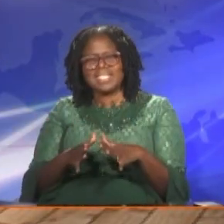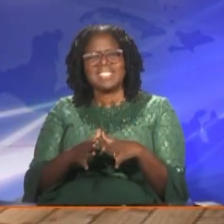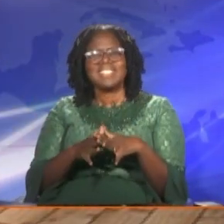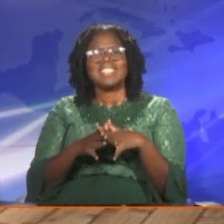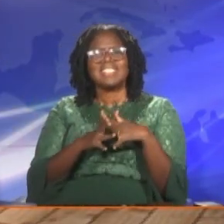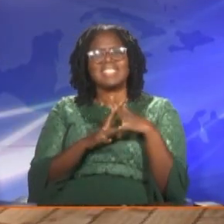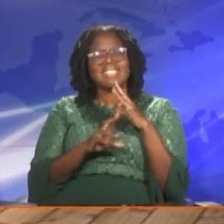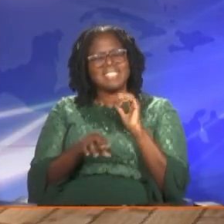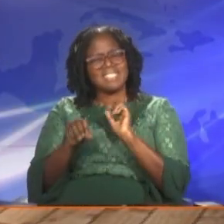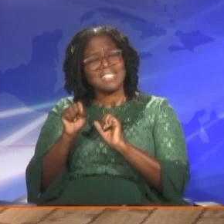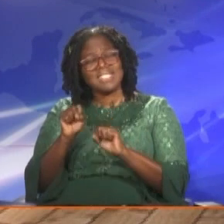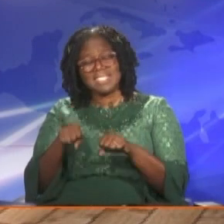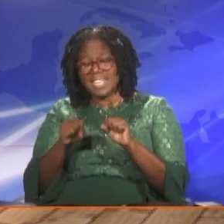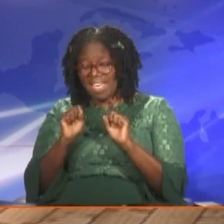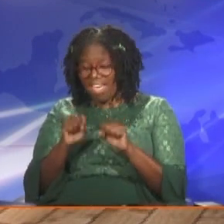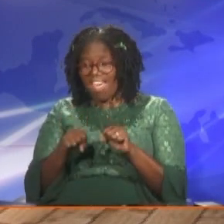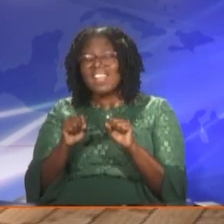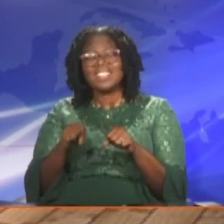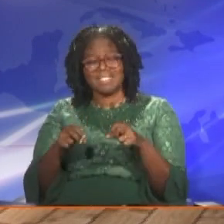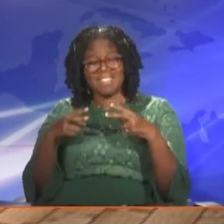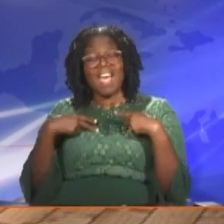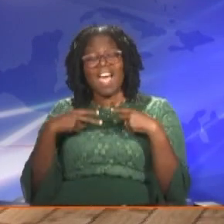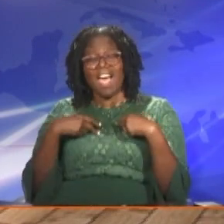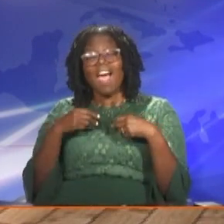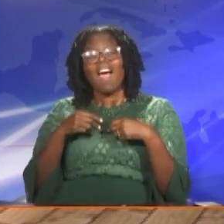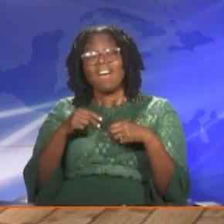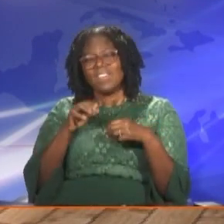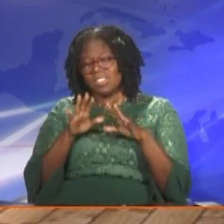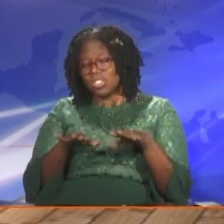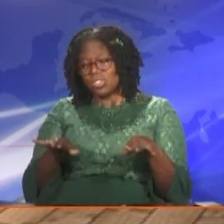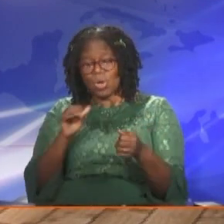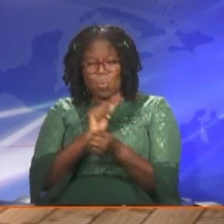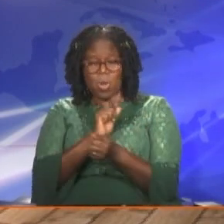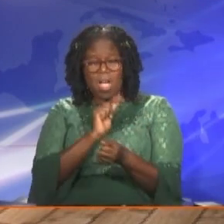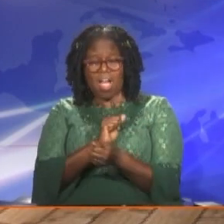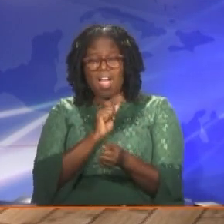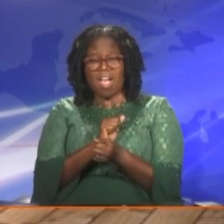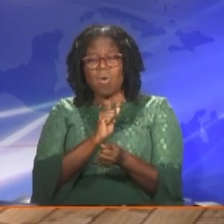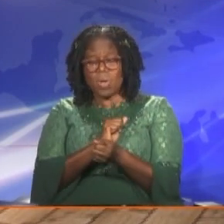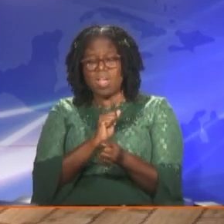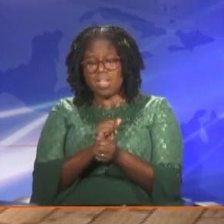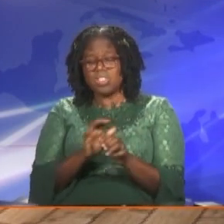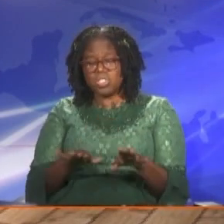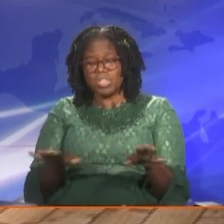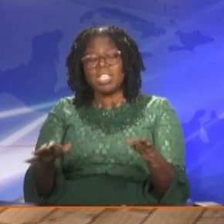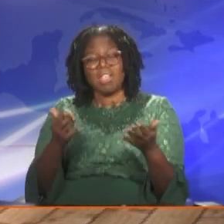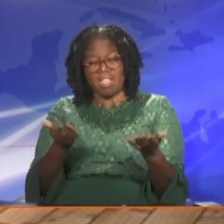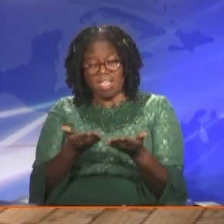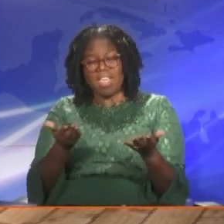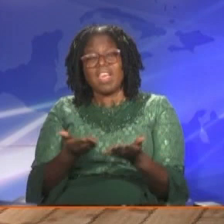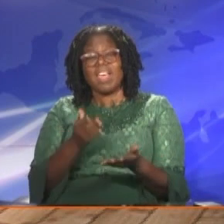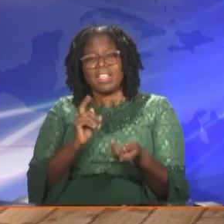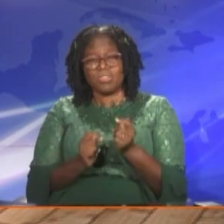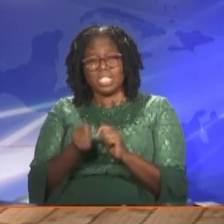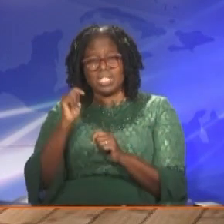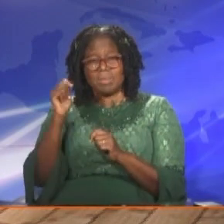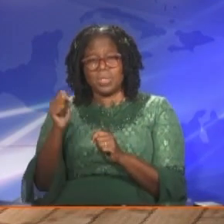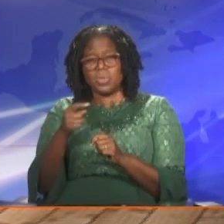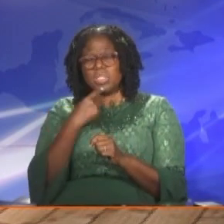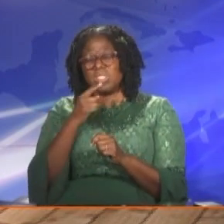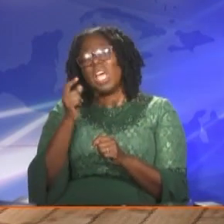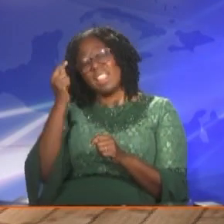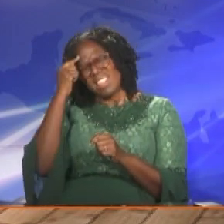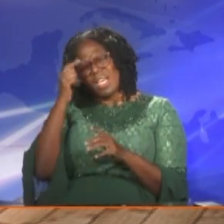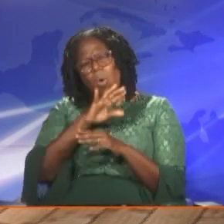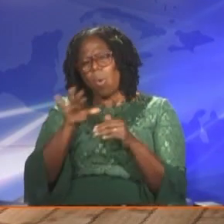does exist in Trinidad and Tobago, as it does across the globe. And all countries, I think, are affected by child